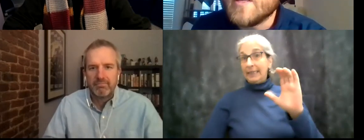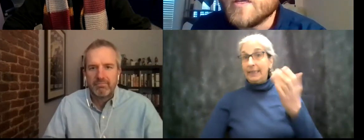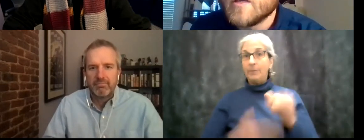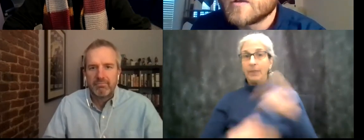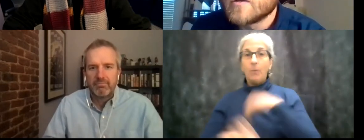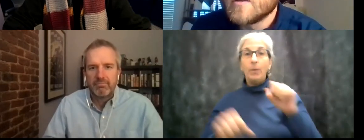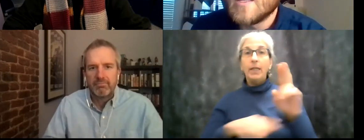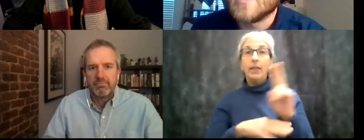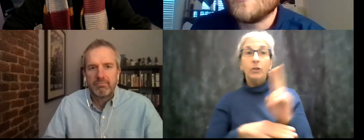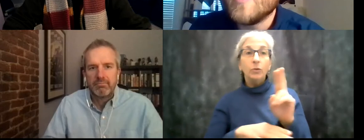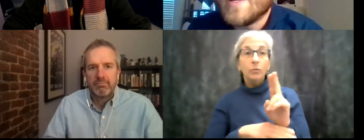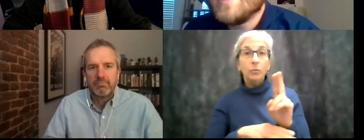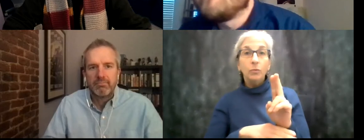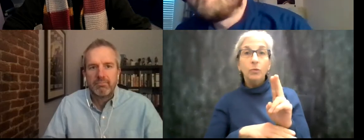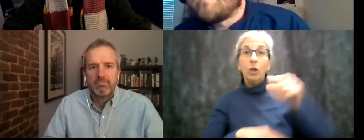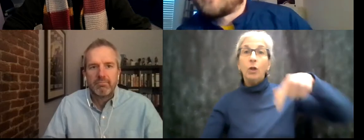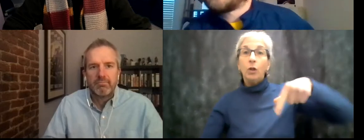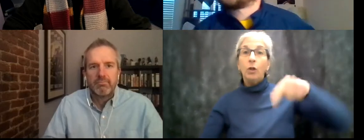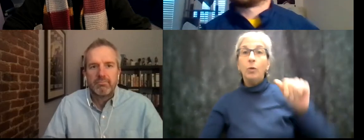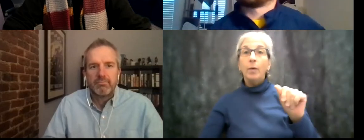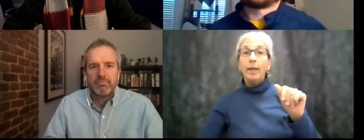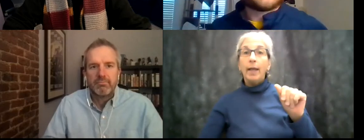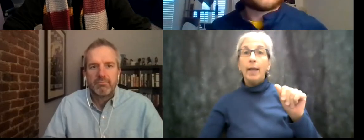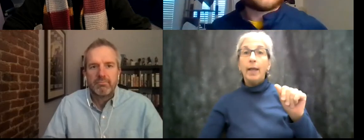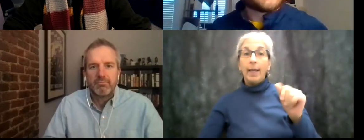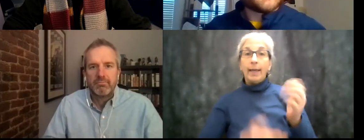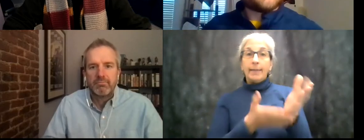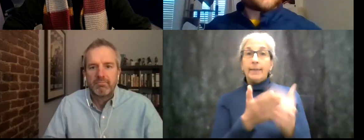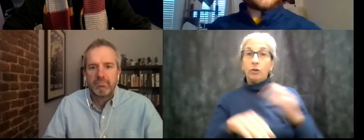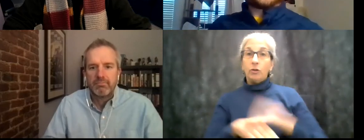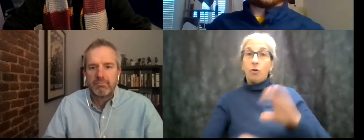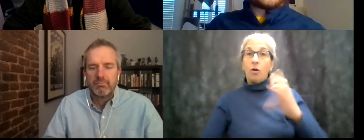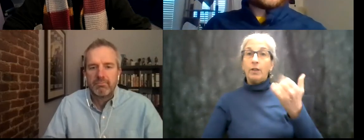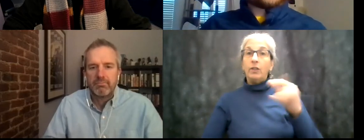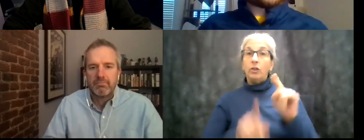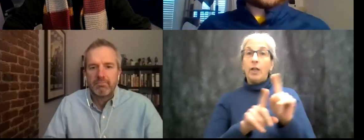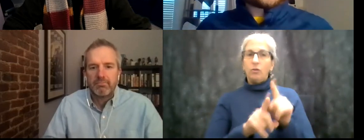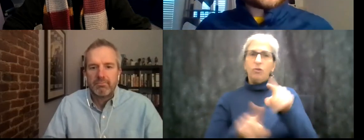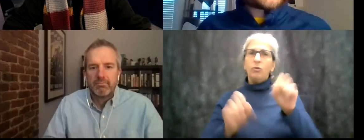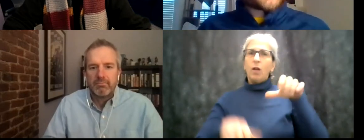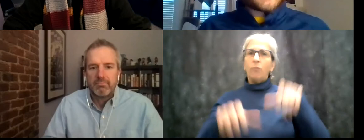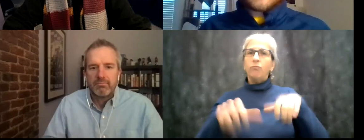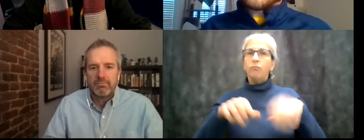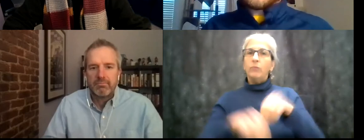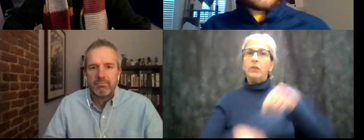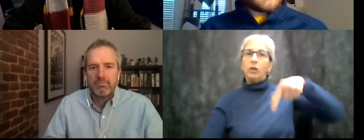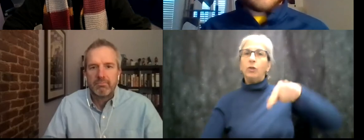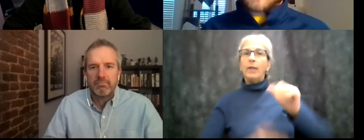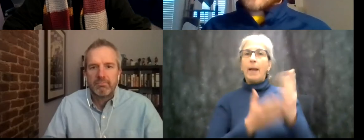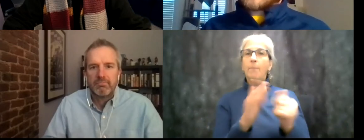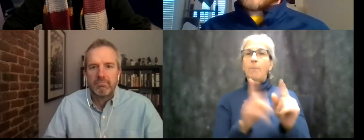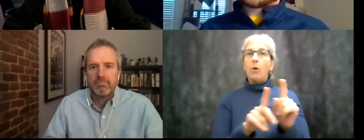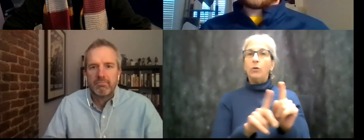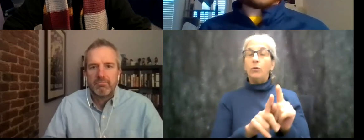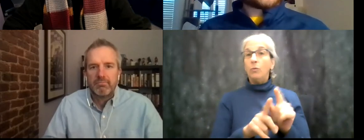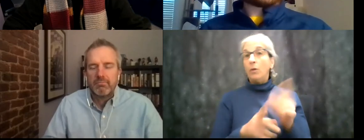the Q&A section on the chat. Feel free to do that, and we'll field questions from there.